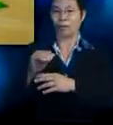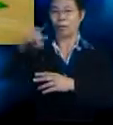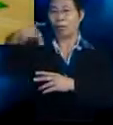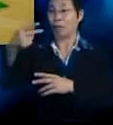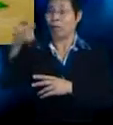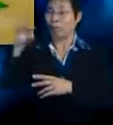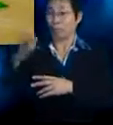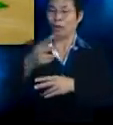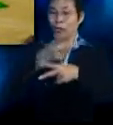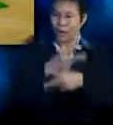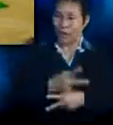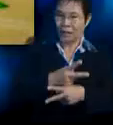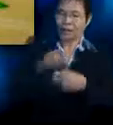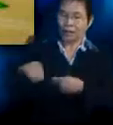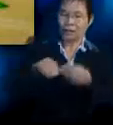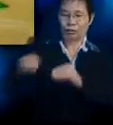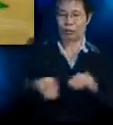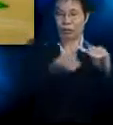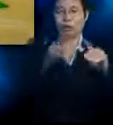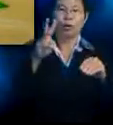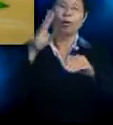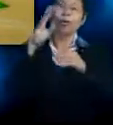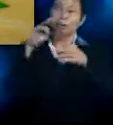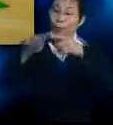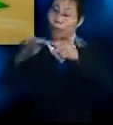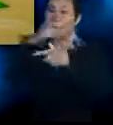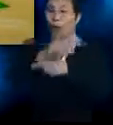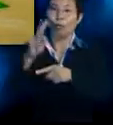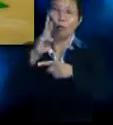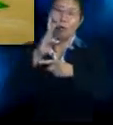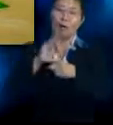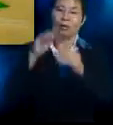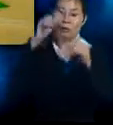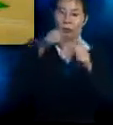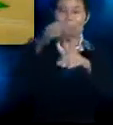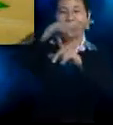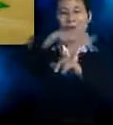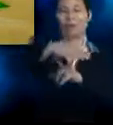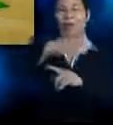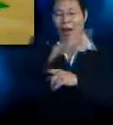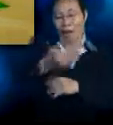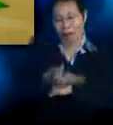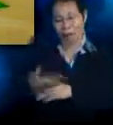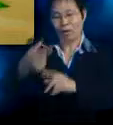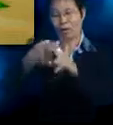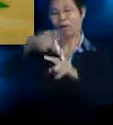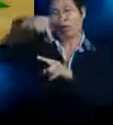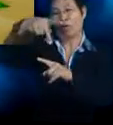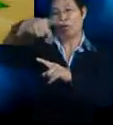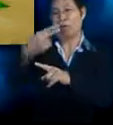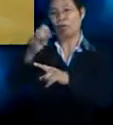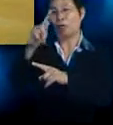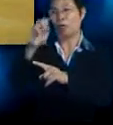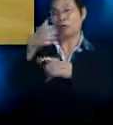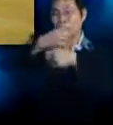mineral ions and water to the leaf, while phloem transports glucose, the product of photosynthesis made in the leaf,